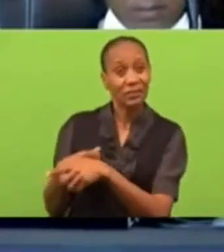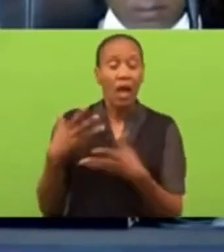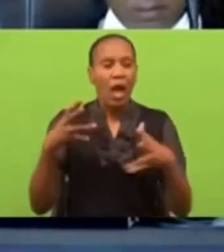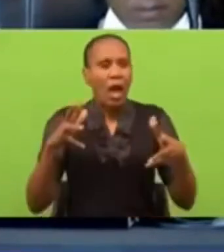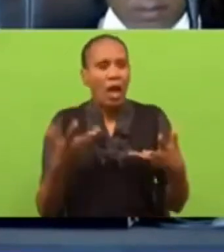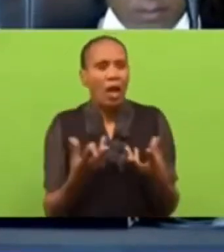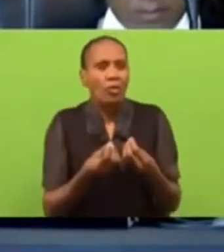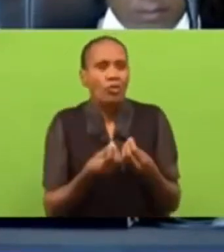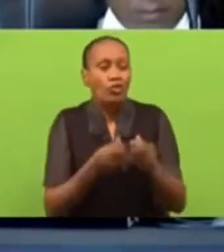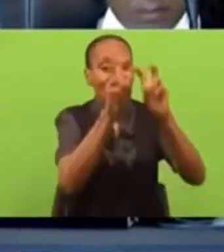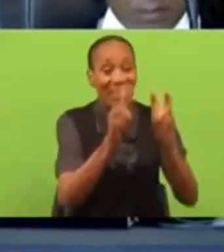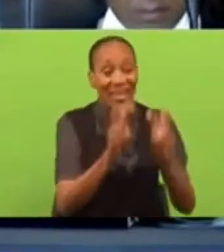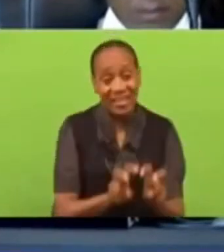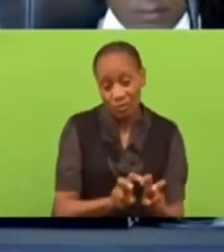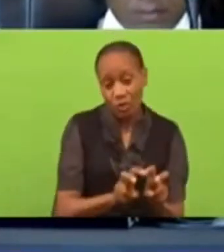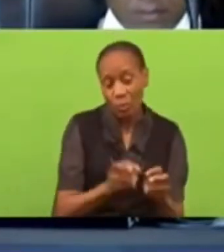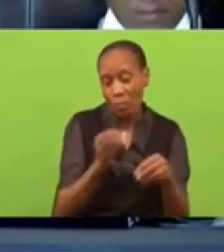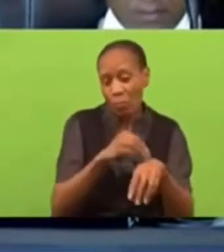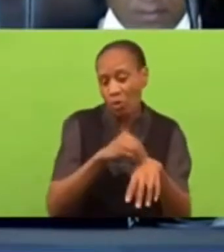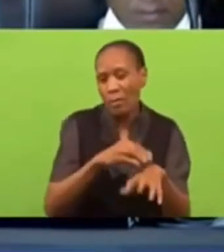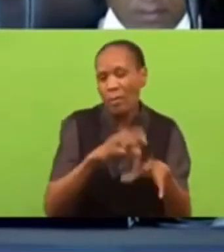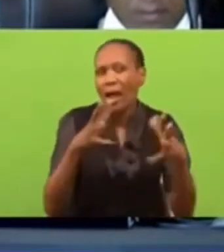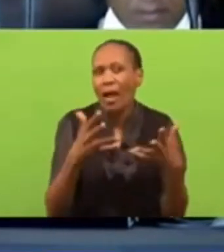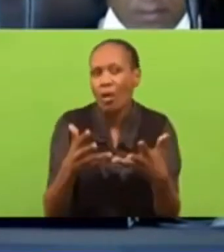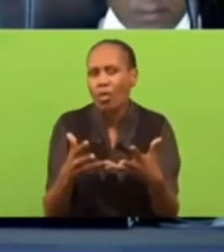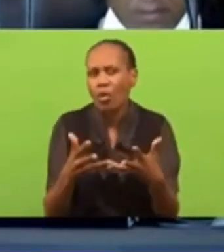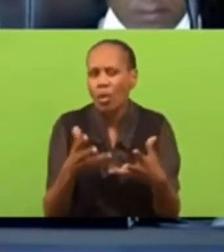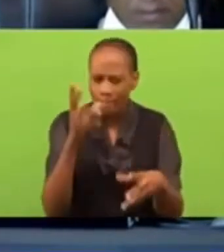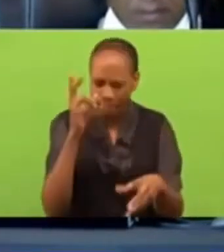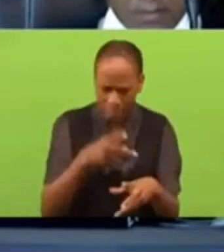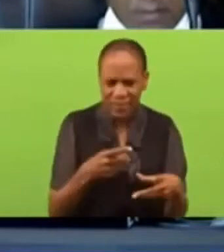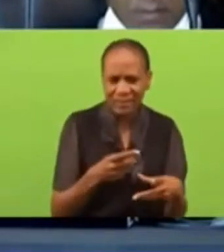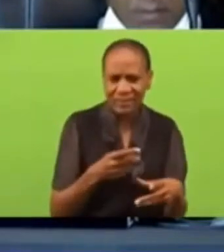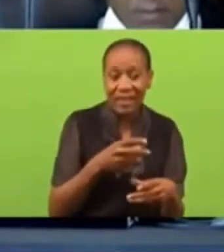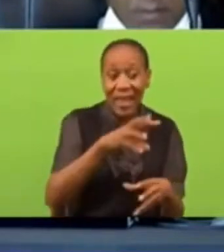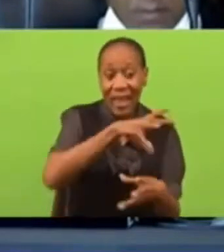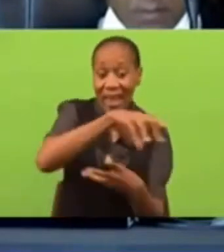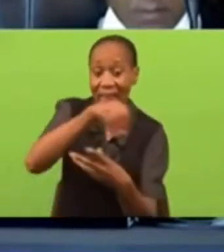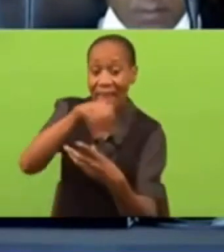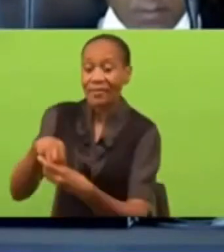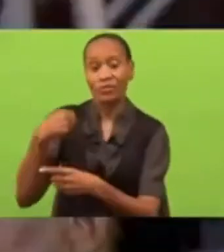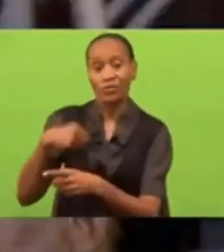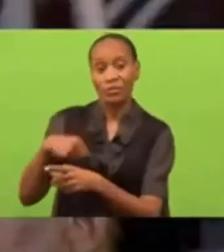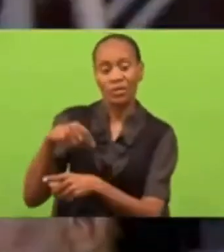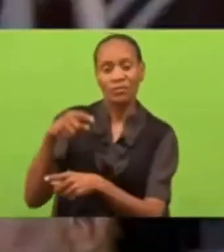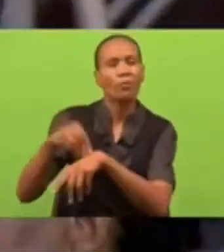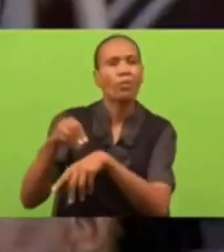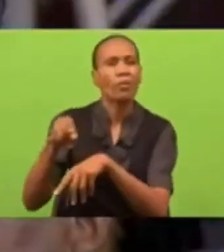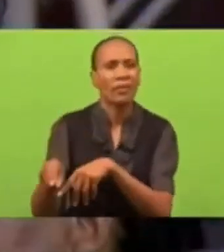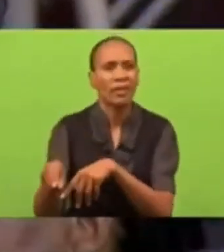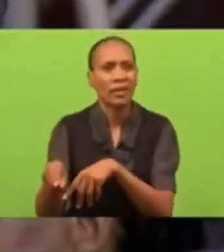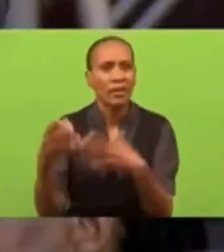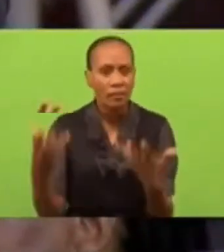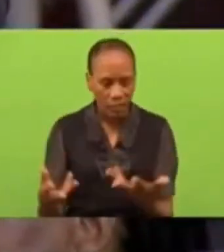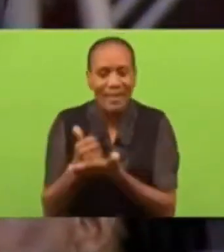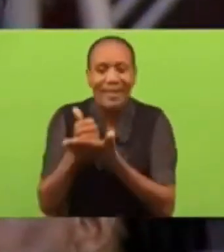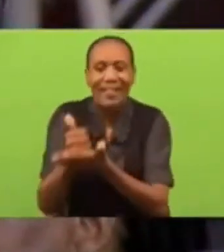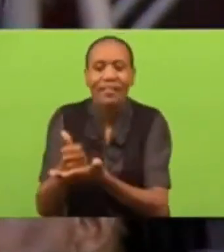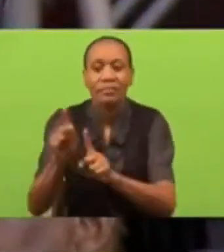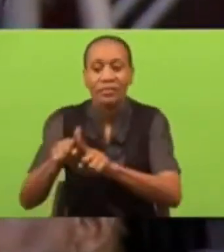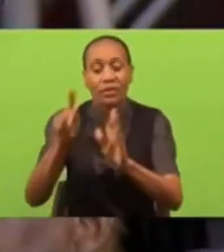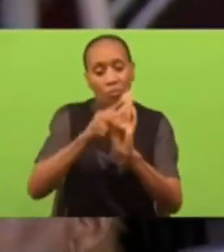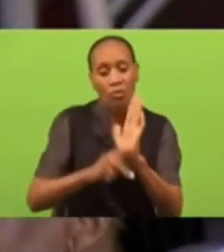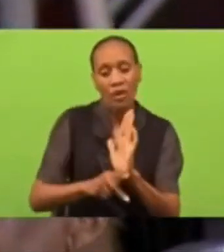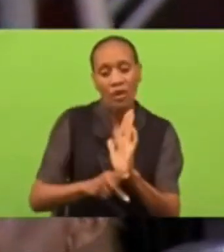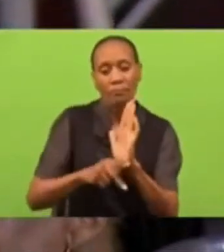the ESCOM problem without dealing with the municipal non-payment and uptake of debt relief programs would